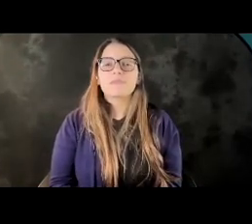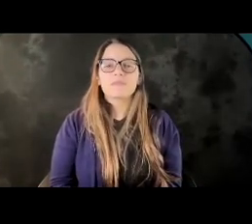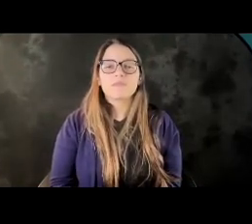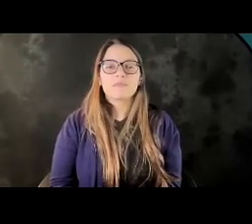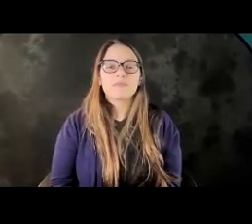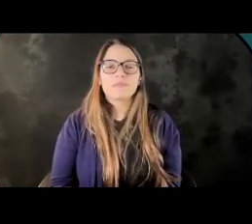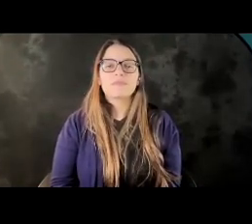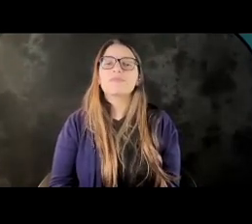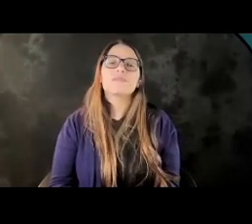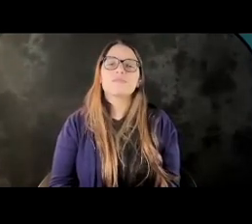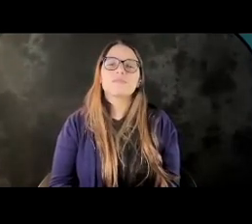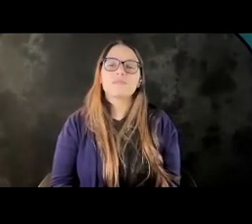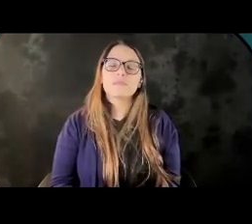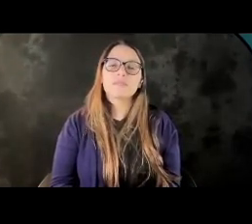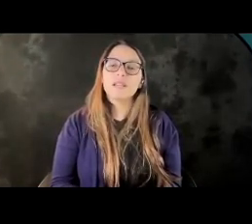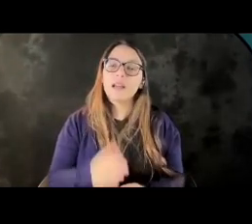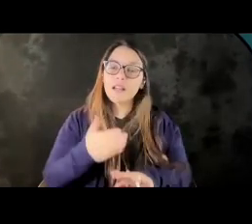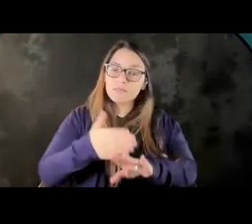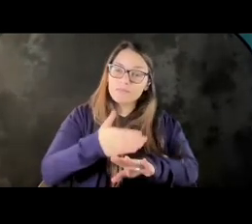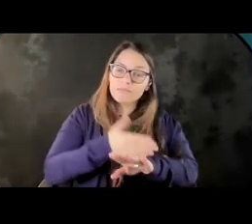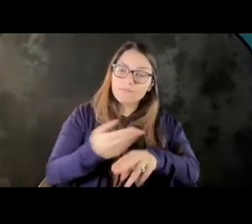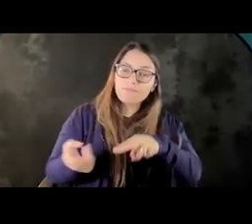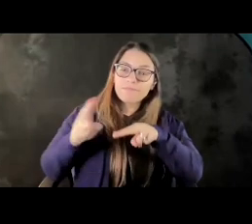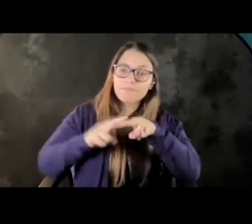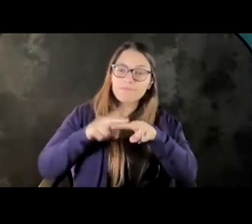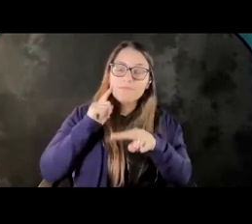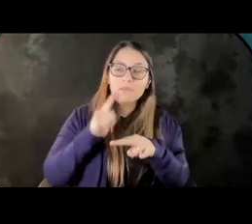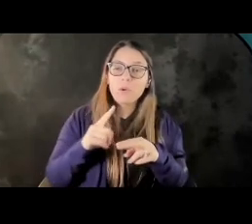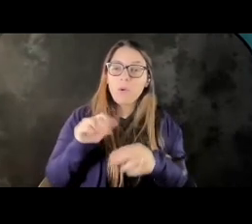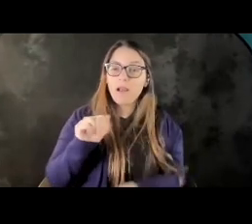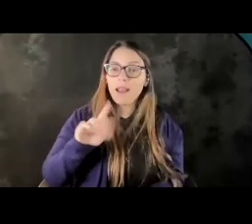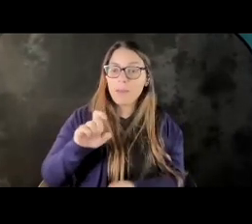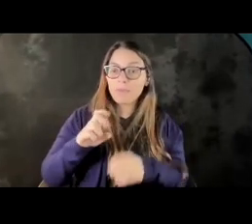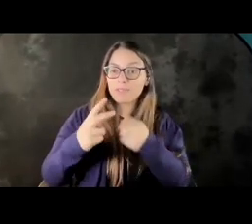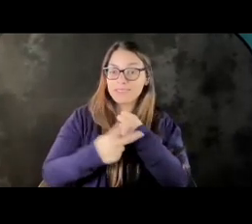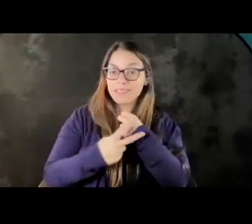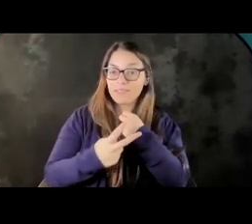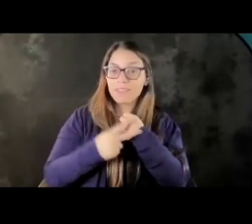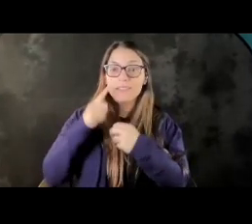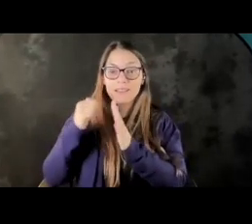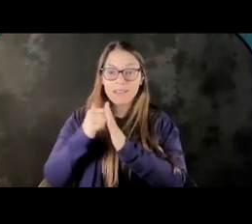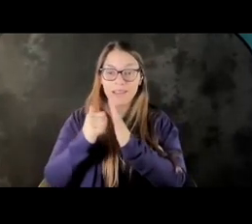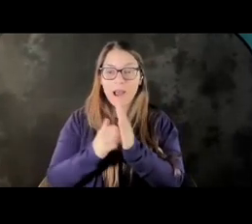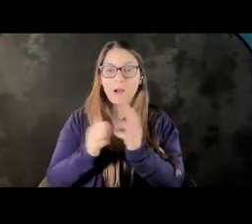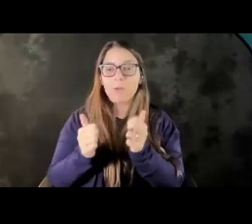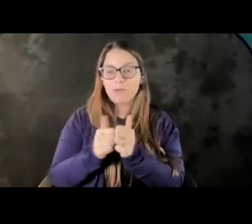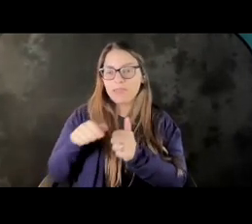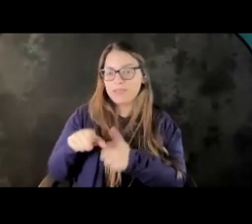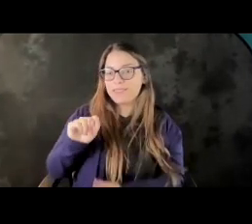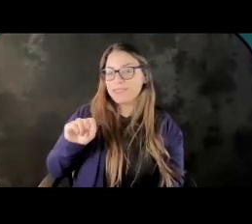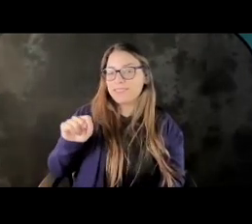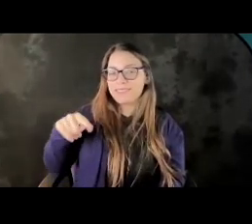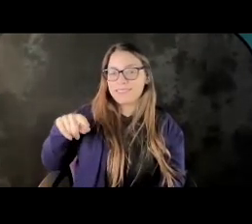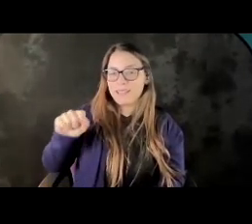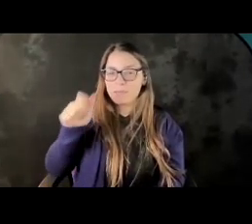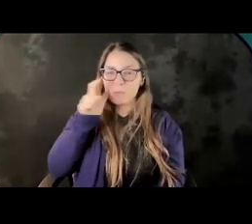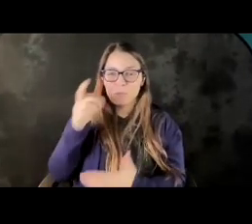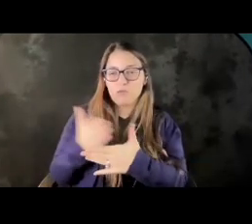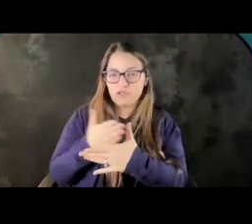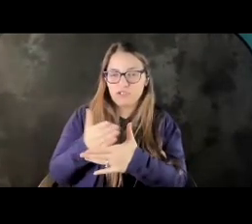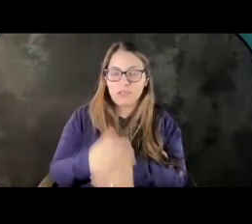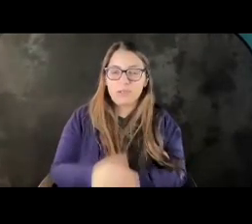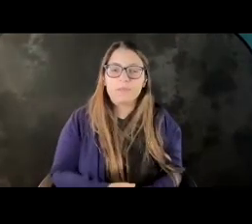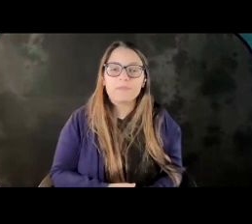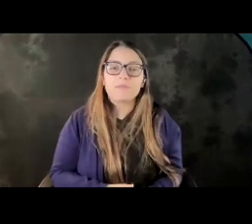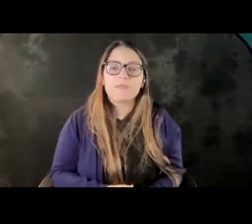You can boost your ABLE savings in an ABLE account with these tax time tips we're about to share. You